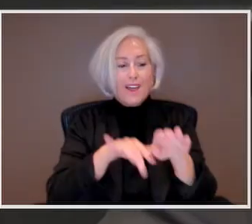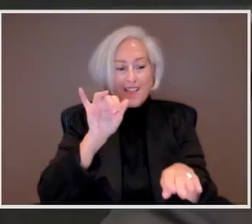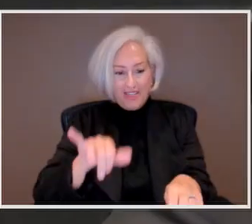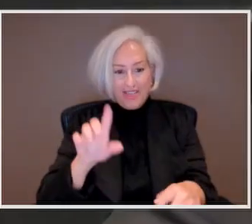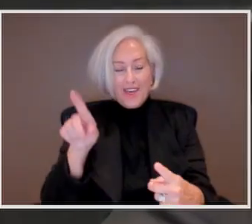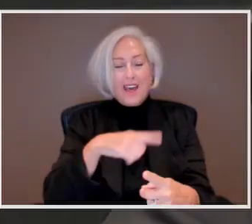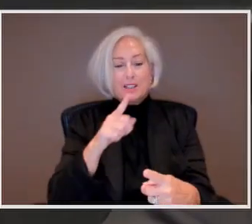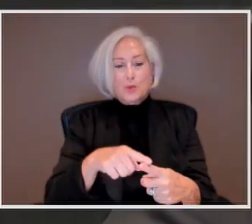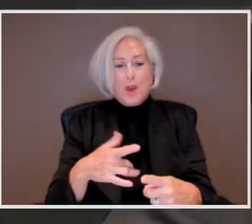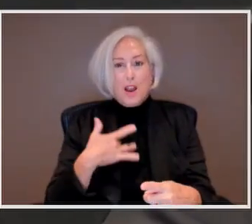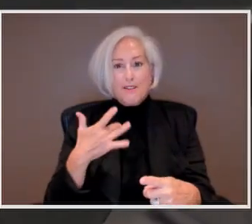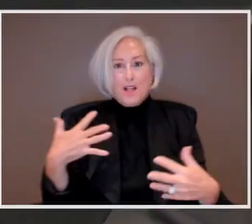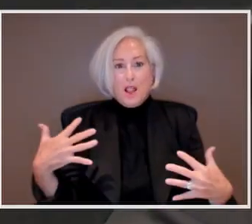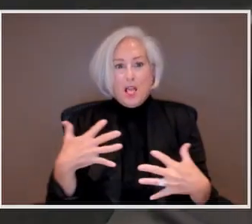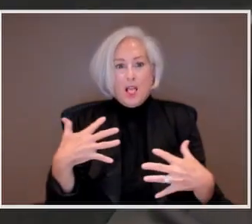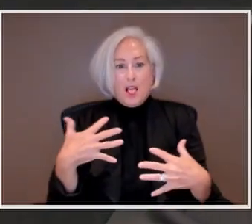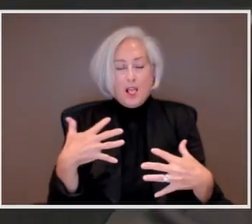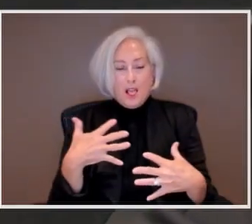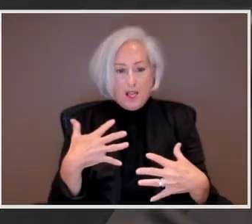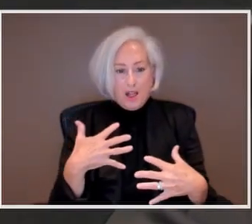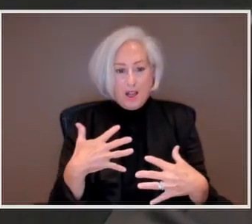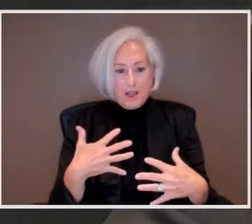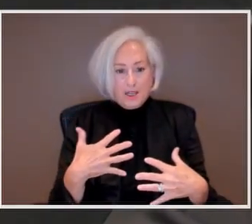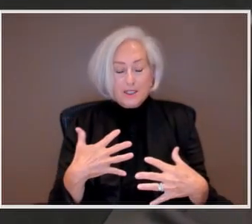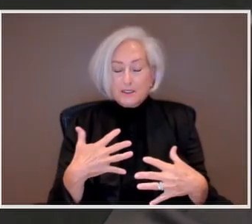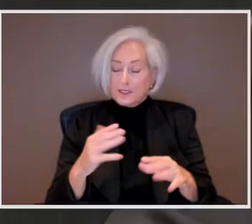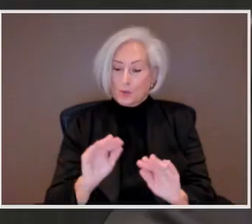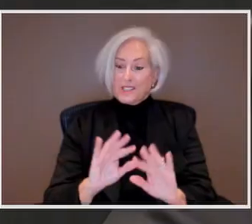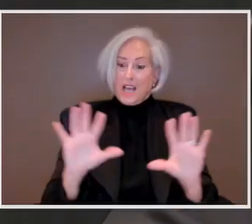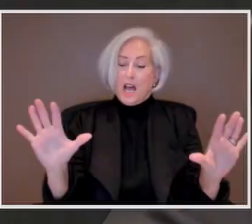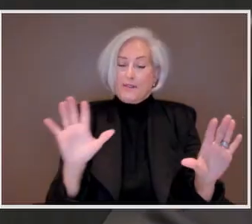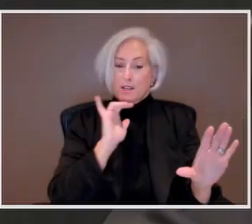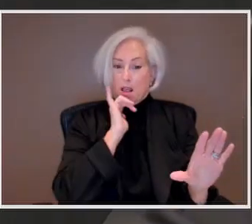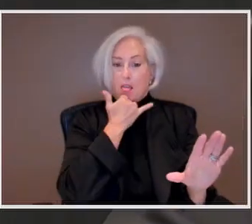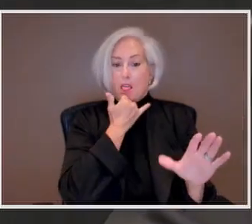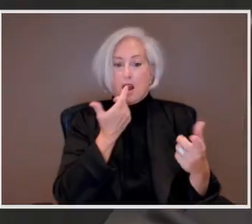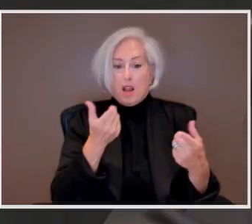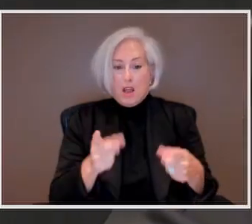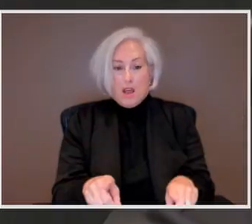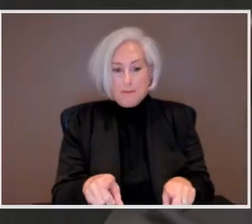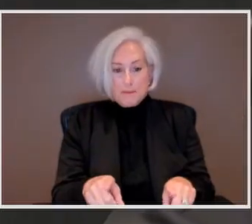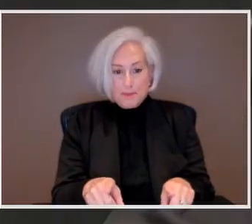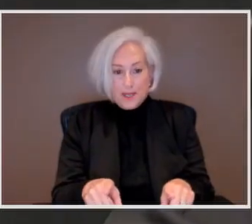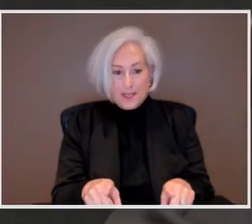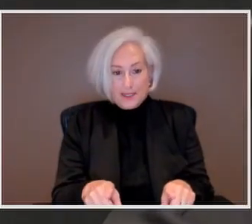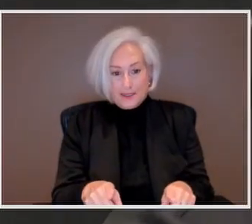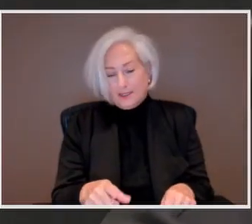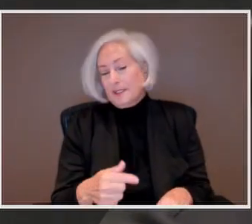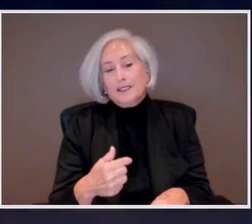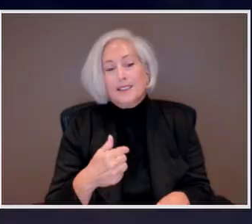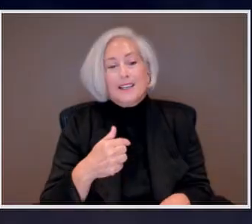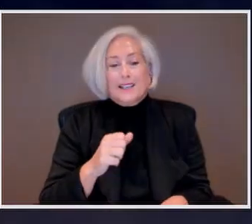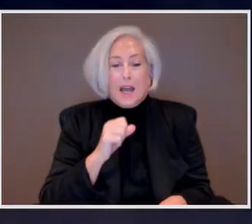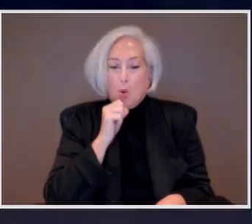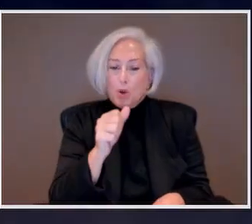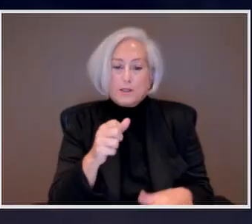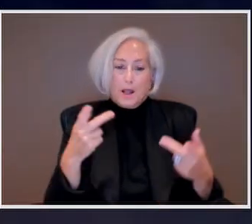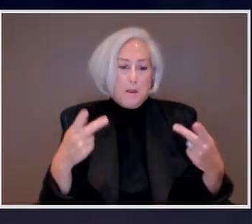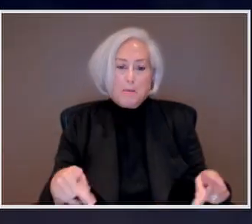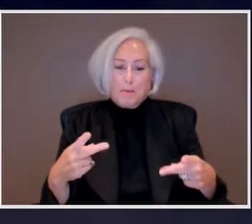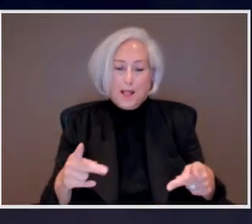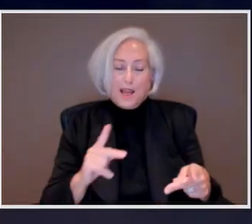particularly scared, but it was super obvious what was wrong and that I wasn't doing anything anytime soon. Gage had broken